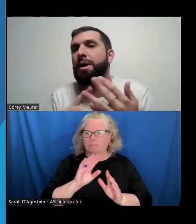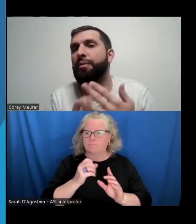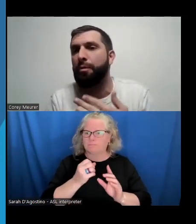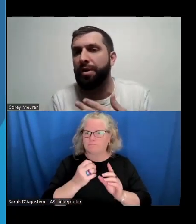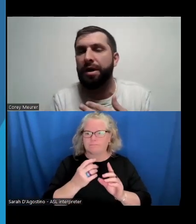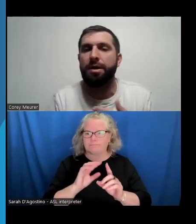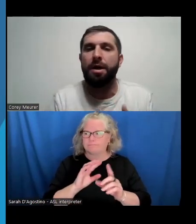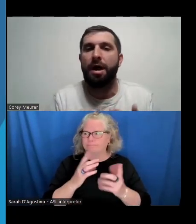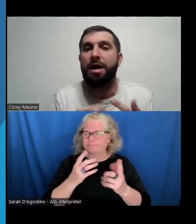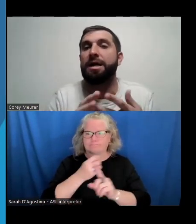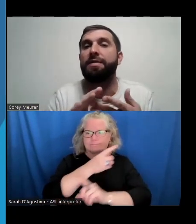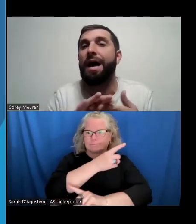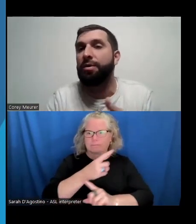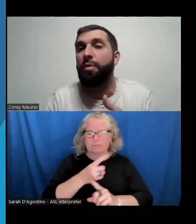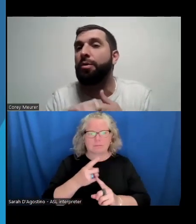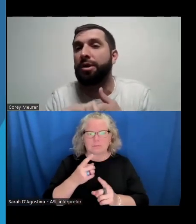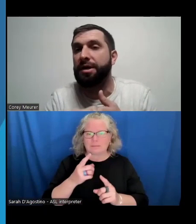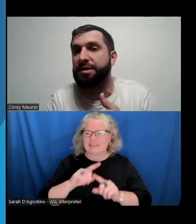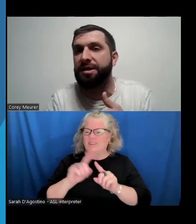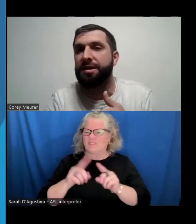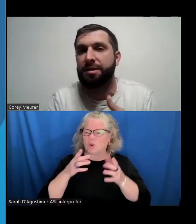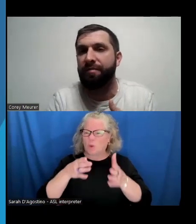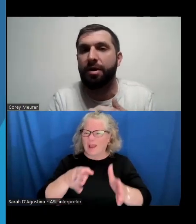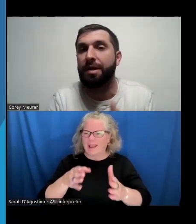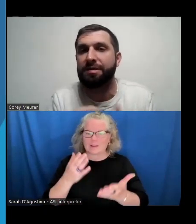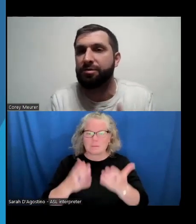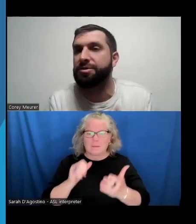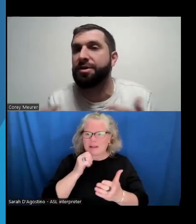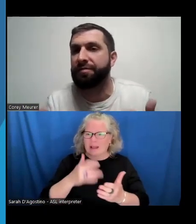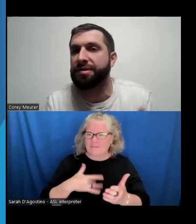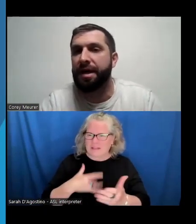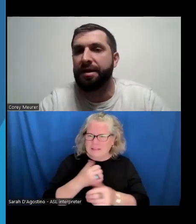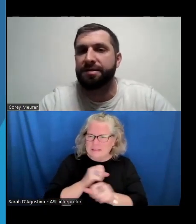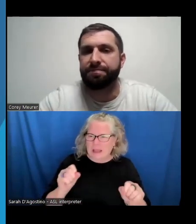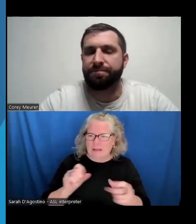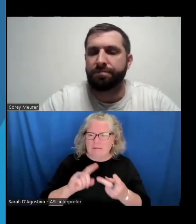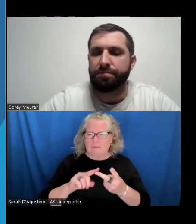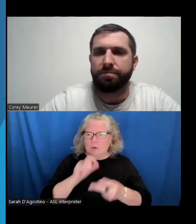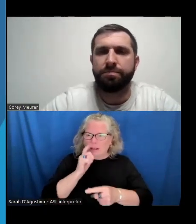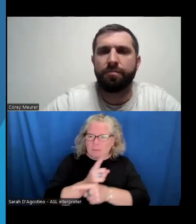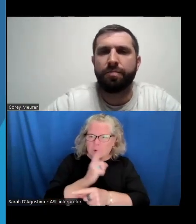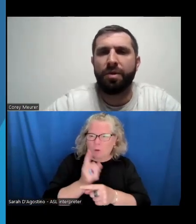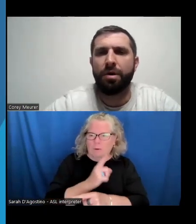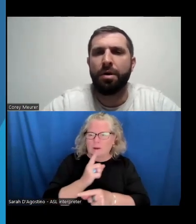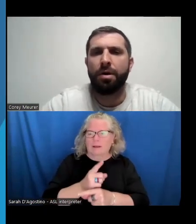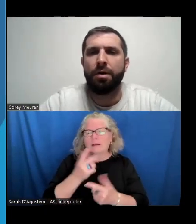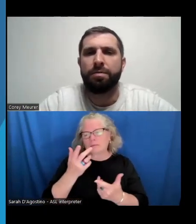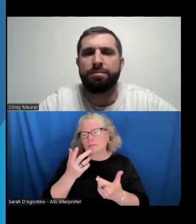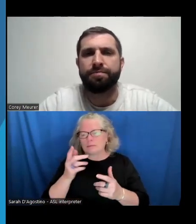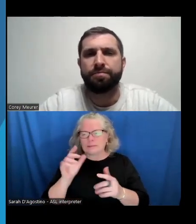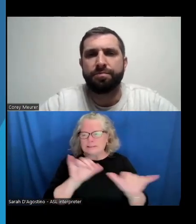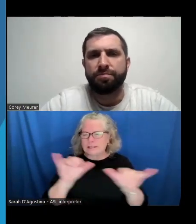safe, appropriate, kind of in line with what we're looking to see in some of our classrooms or different settings.